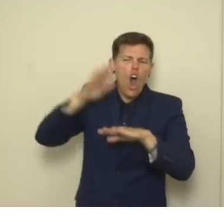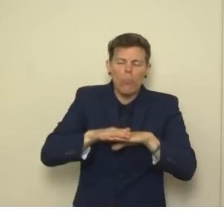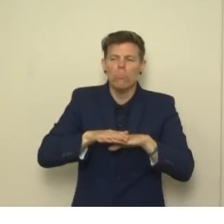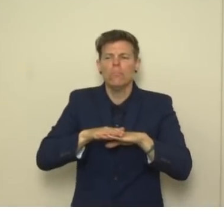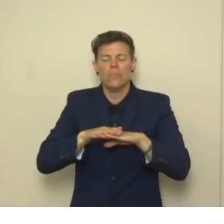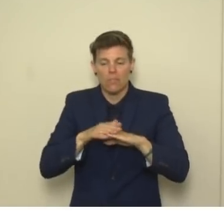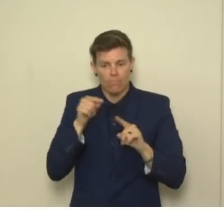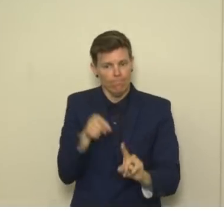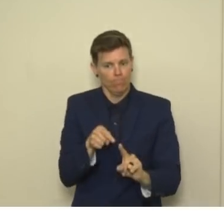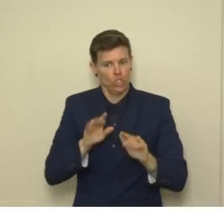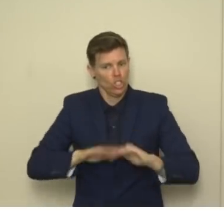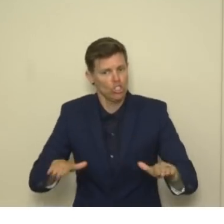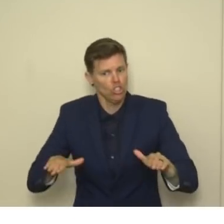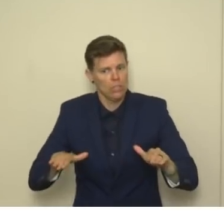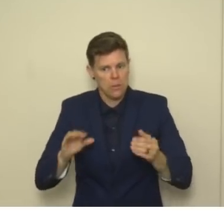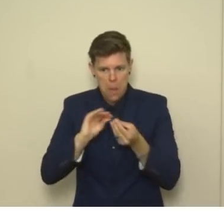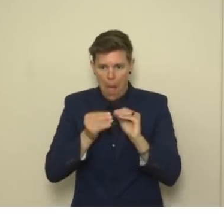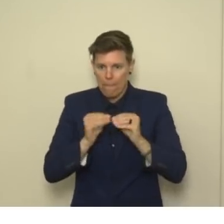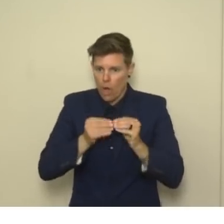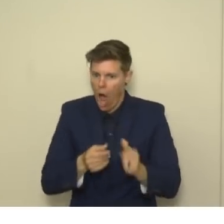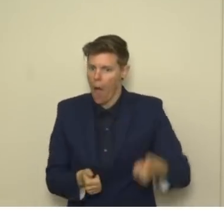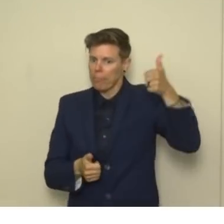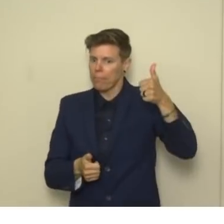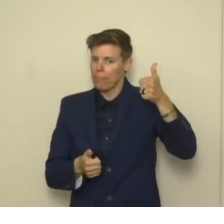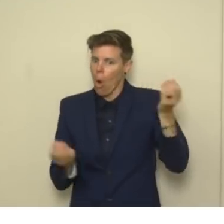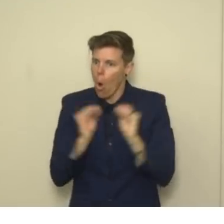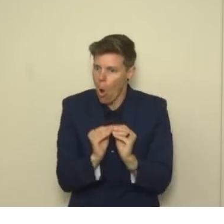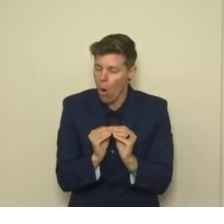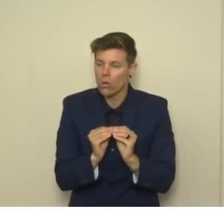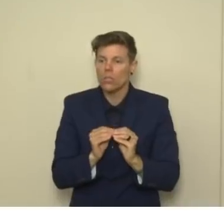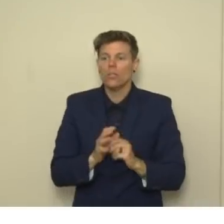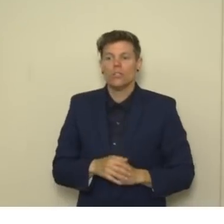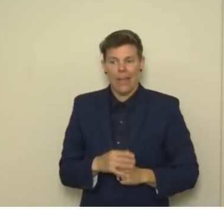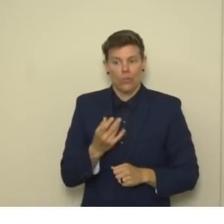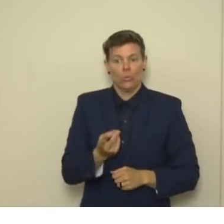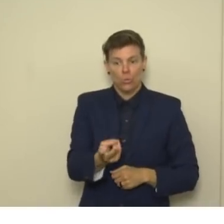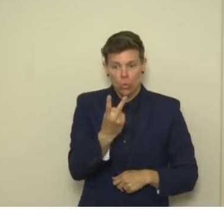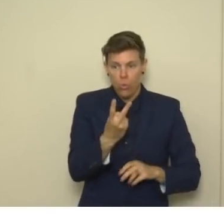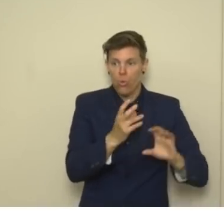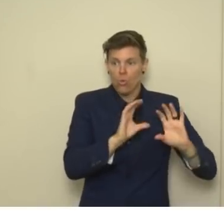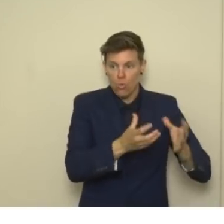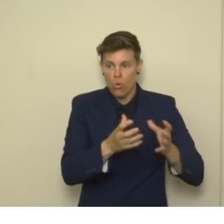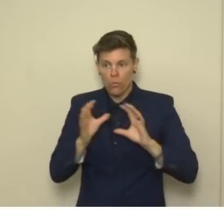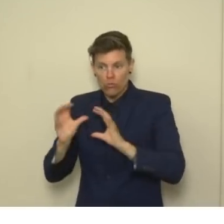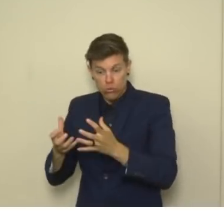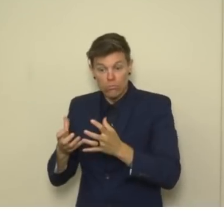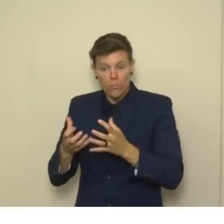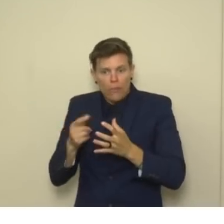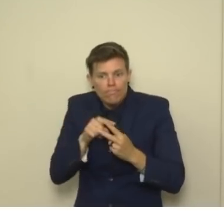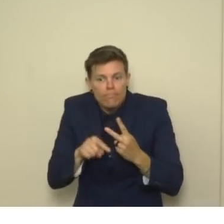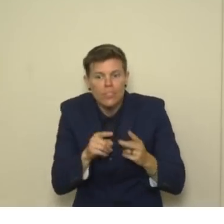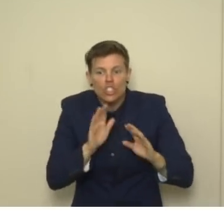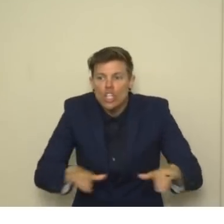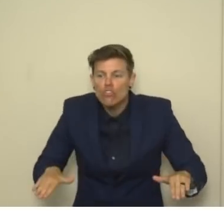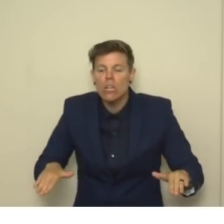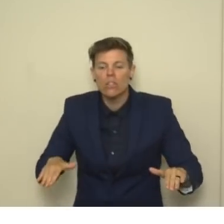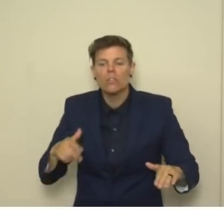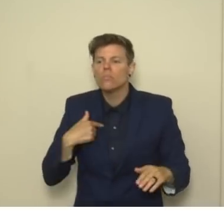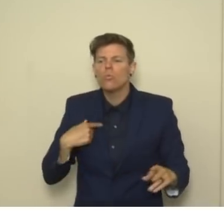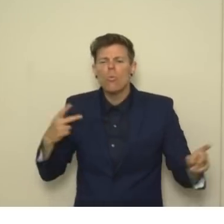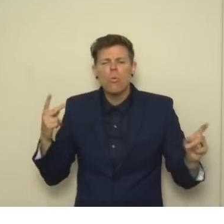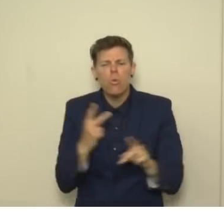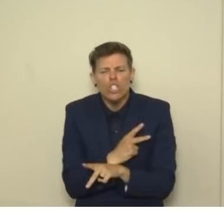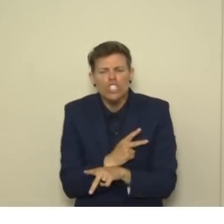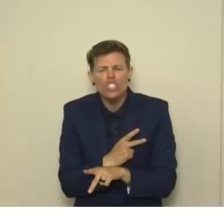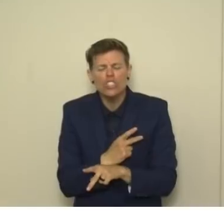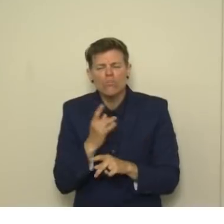past week, the number 2 group in the state on several days is this 10 to 19 group. There's a couple things we know about the